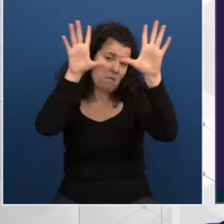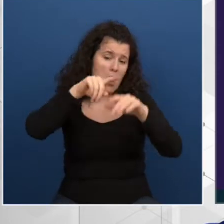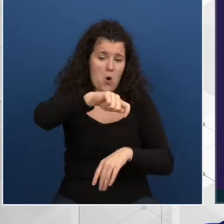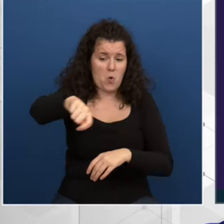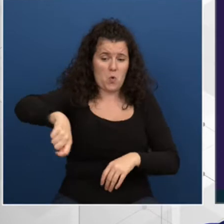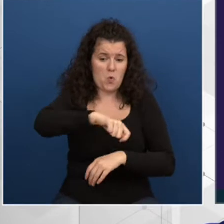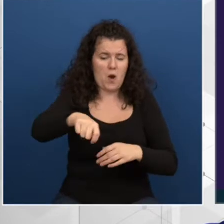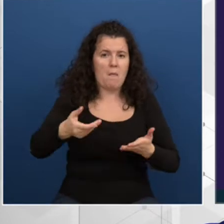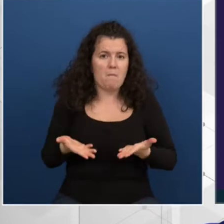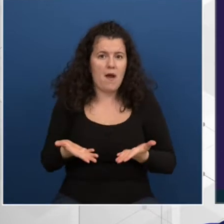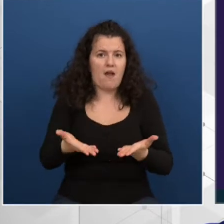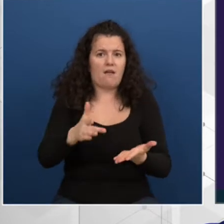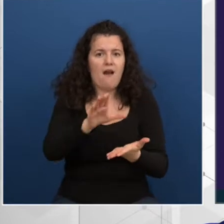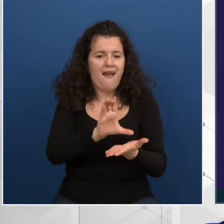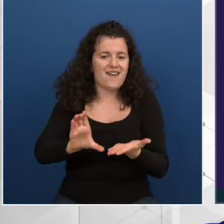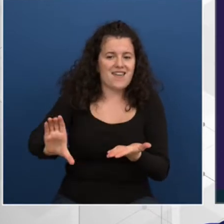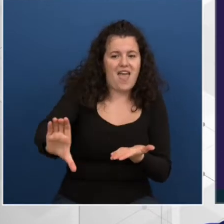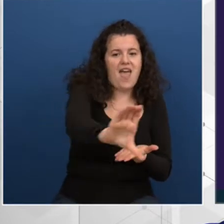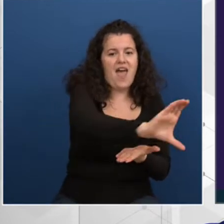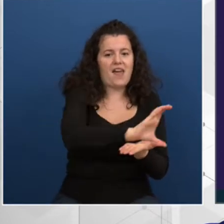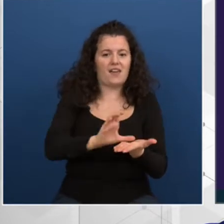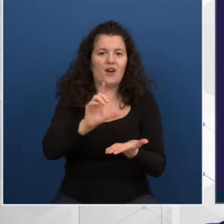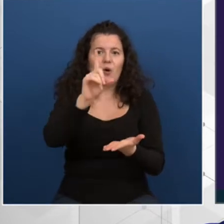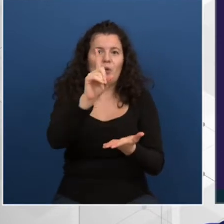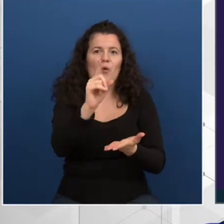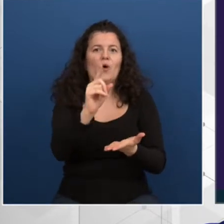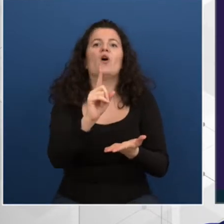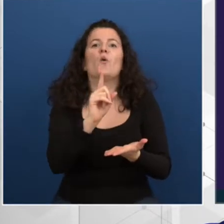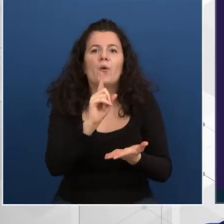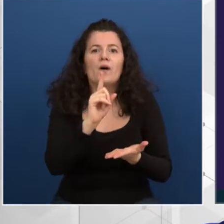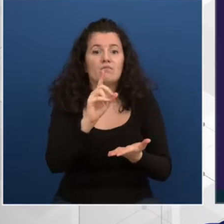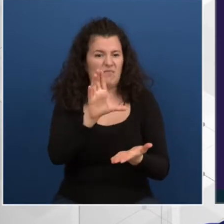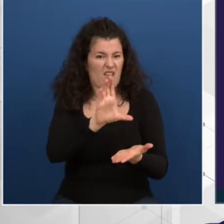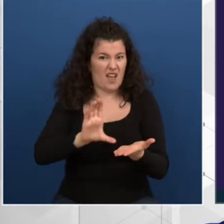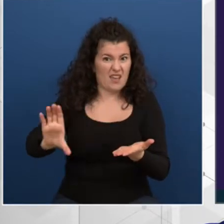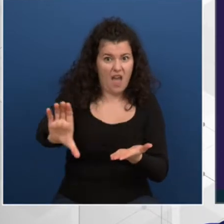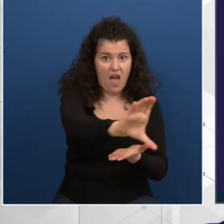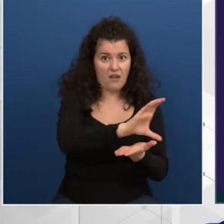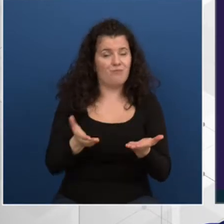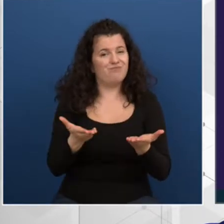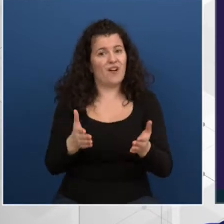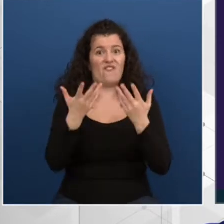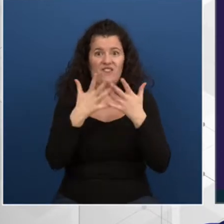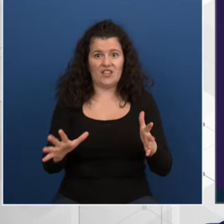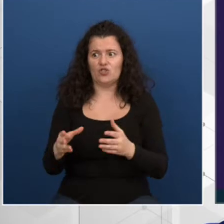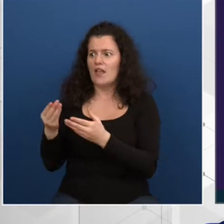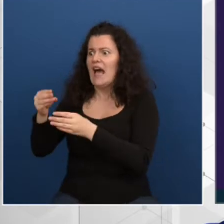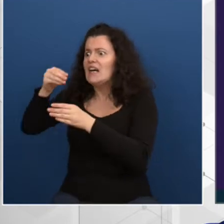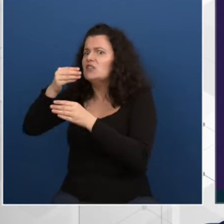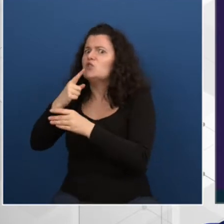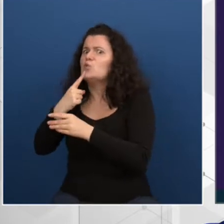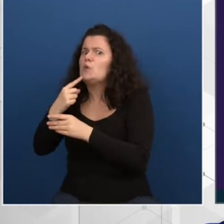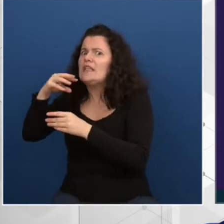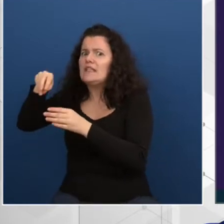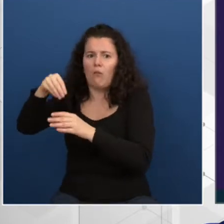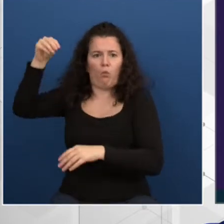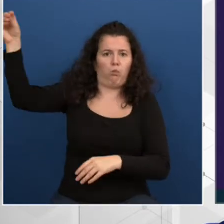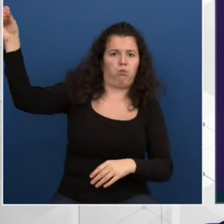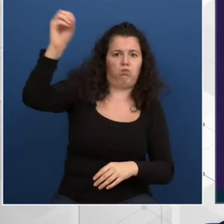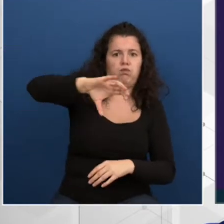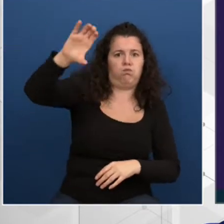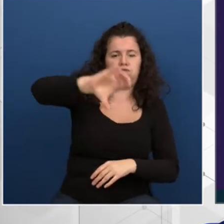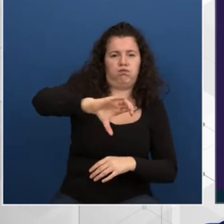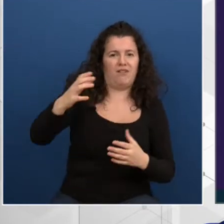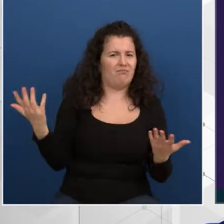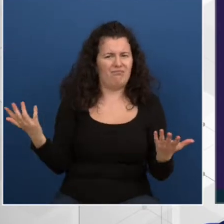after it's been built. Unfortunately, in this case, the site has already been built, so we're already at a disadvantage. Let's pretend we're the development team for this site,